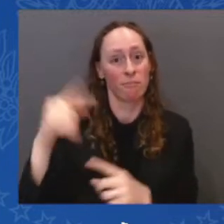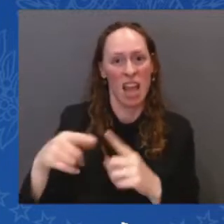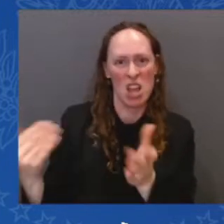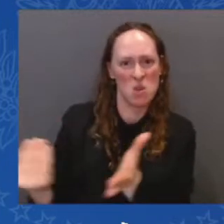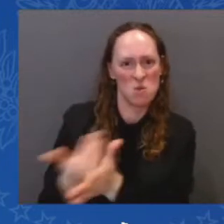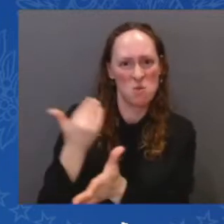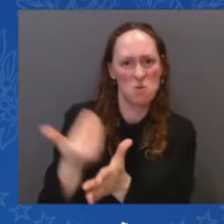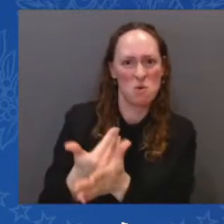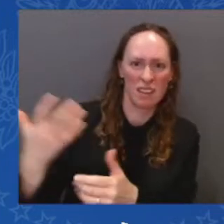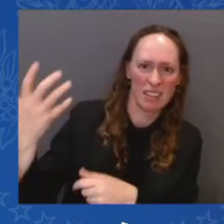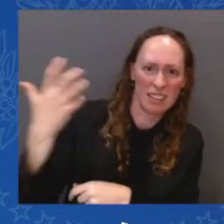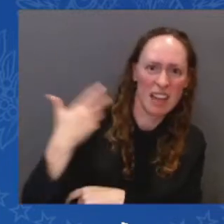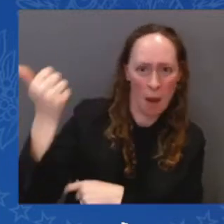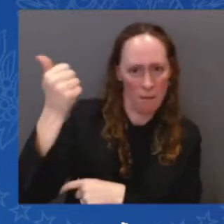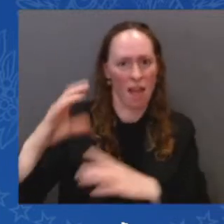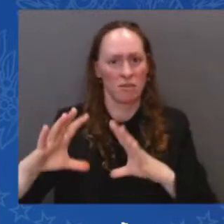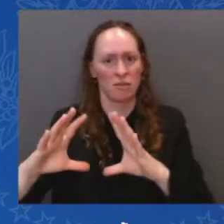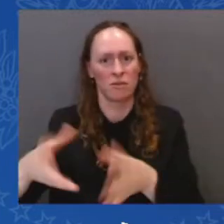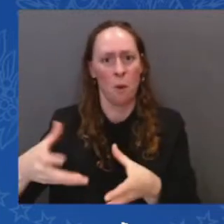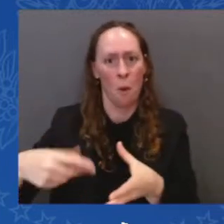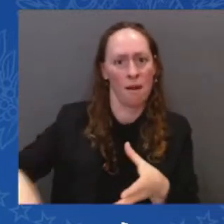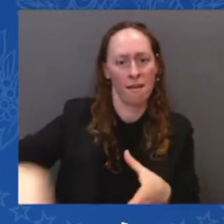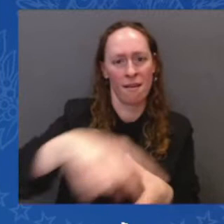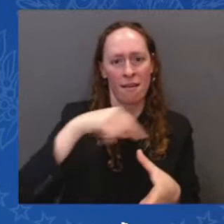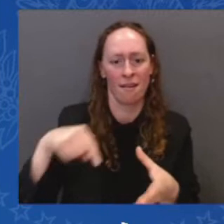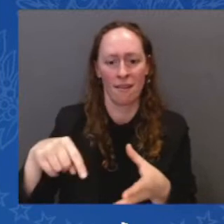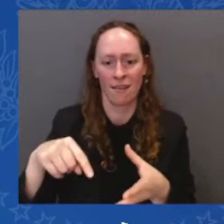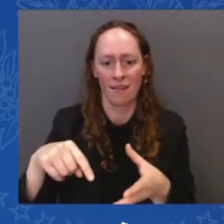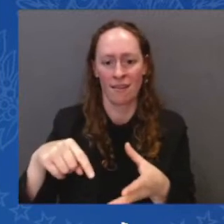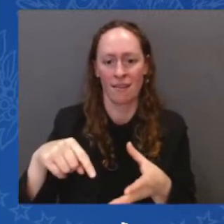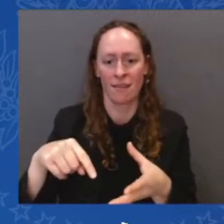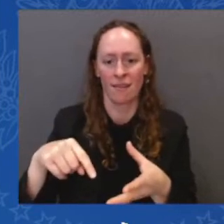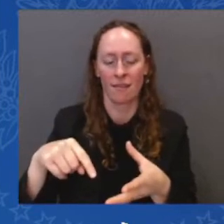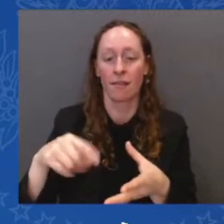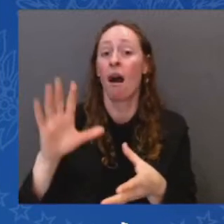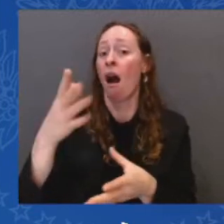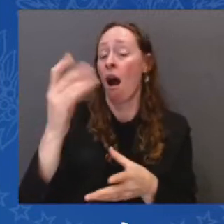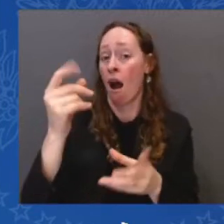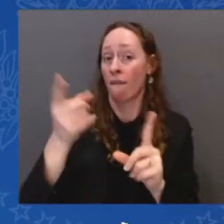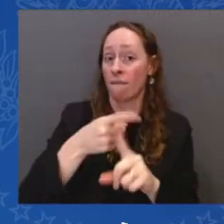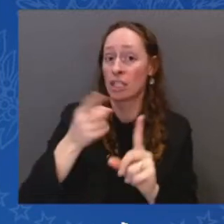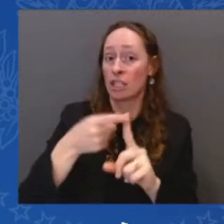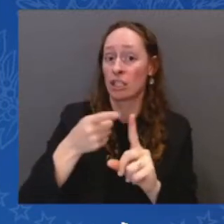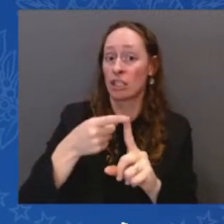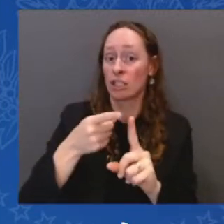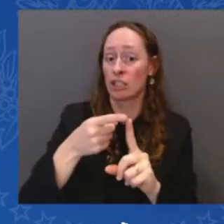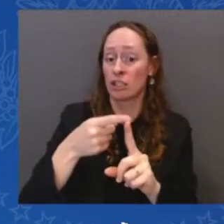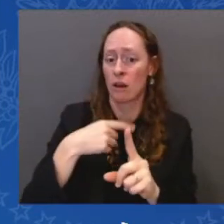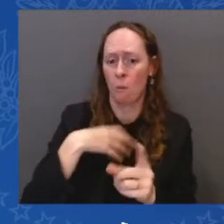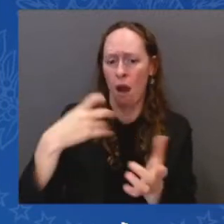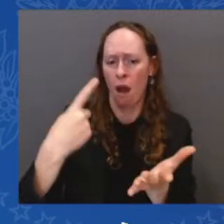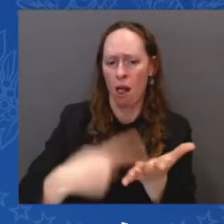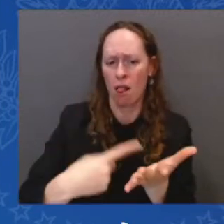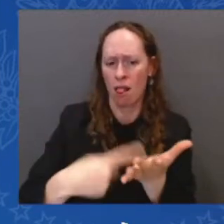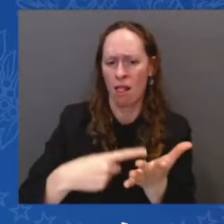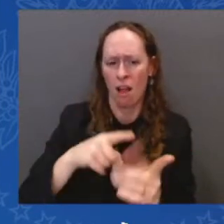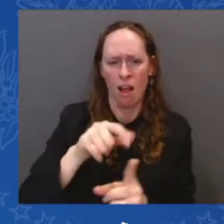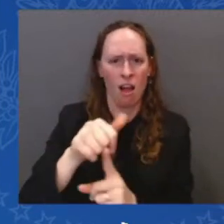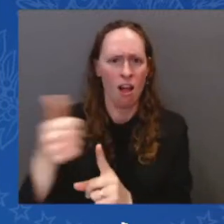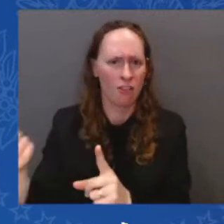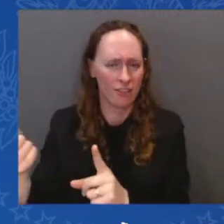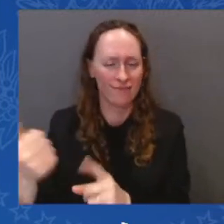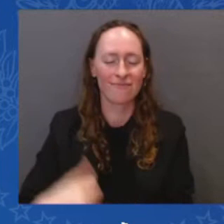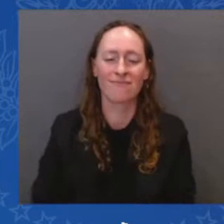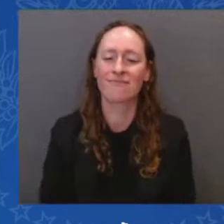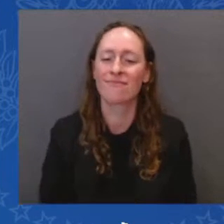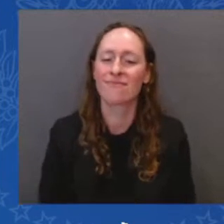I do, I want to mention some other outstanding American military leaders. I'm truly pleased that the United States Senate